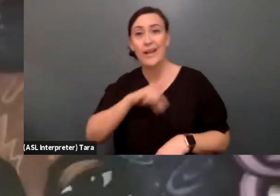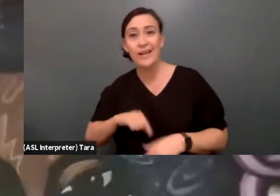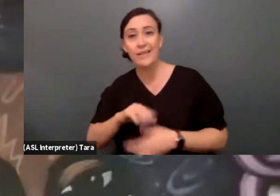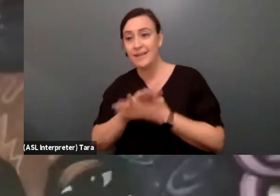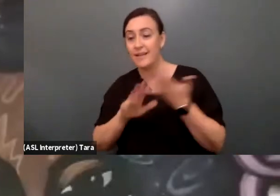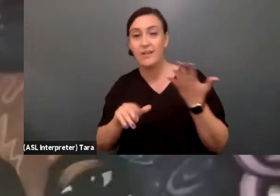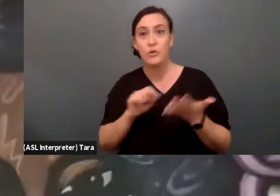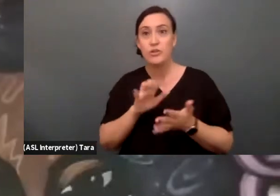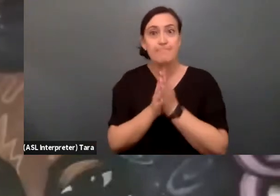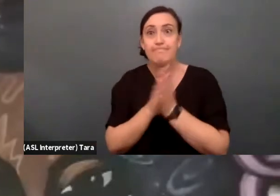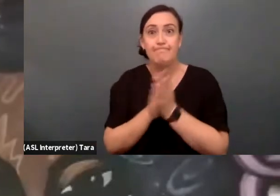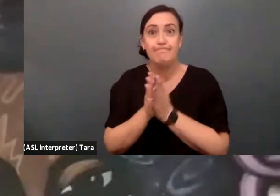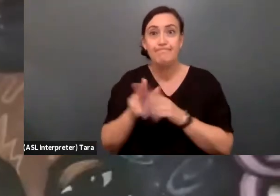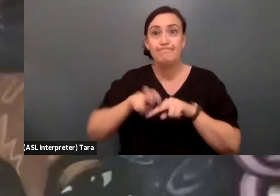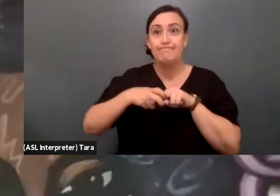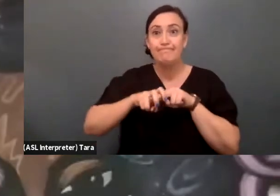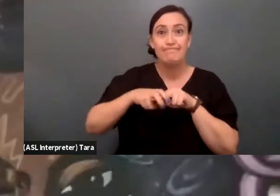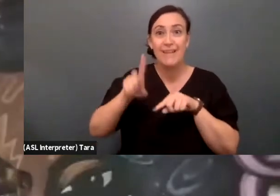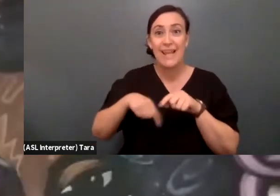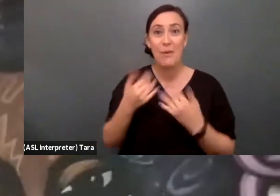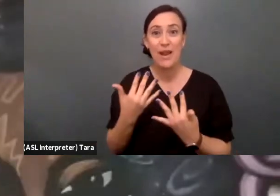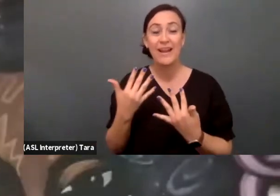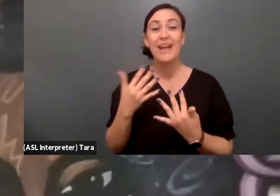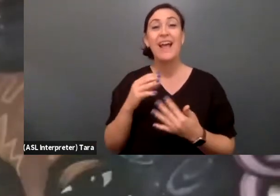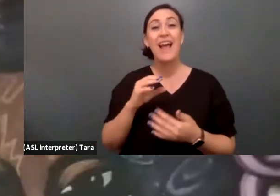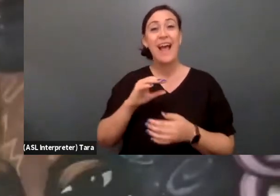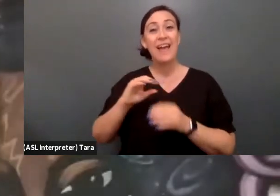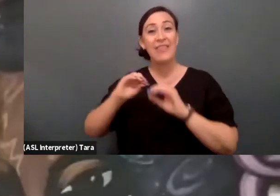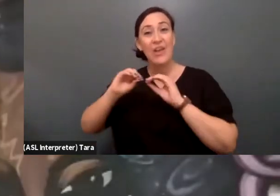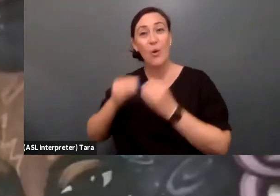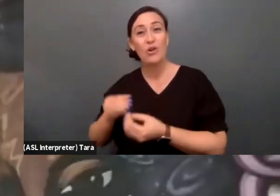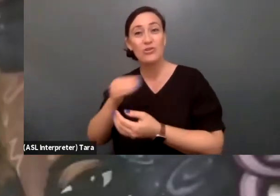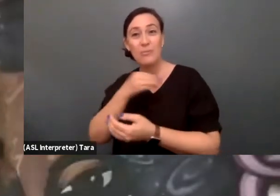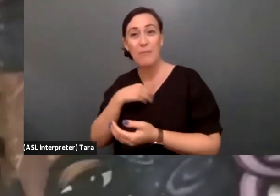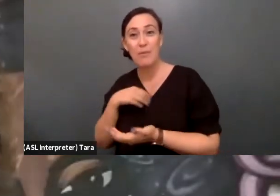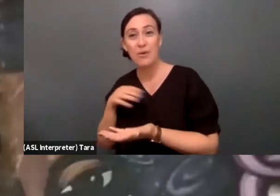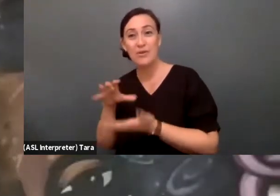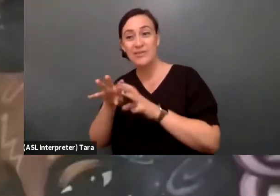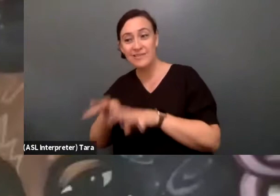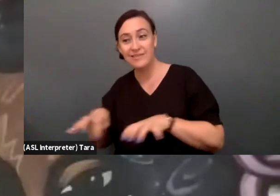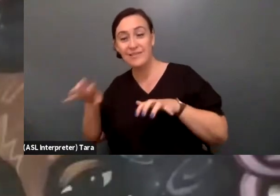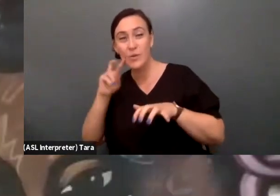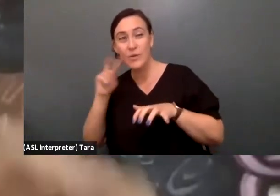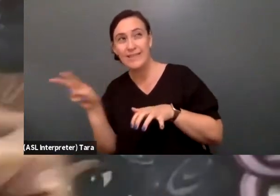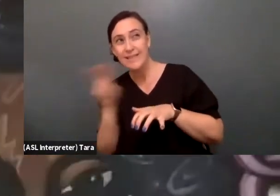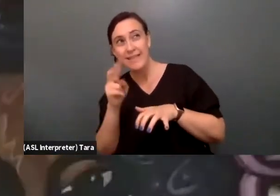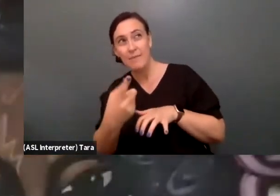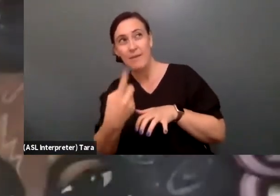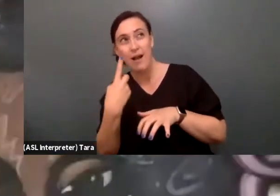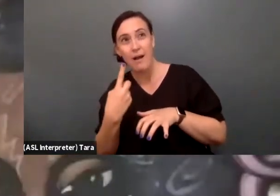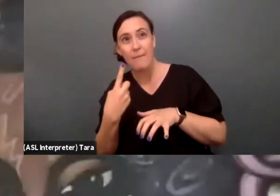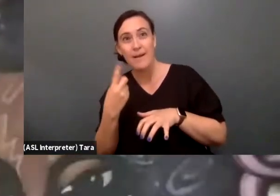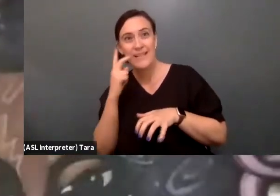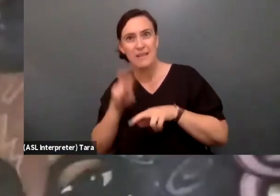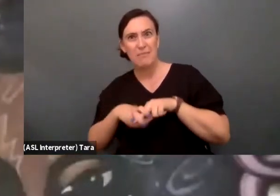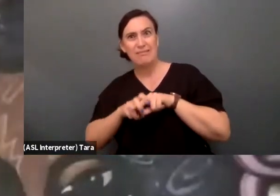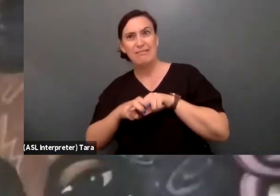in their seats. And orchestra members would see these, Black and brown kids jumping in their seats and lean over and go,